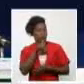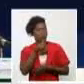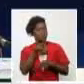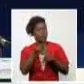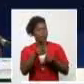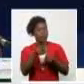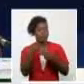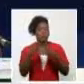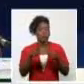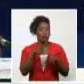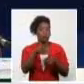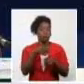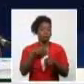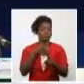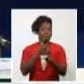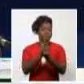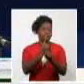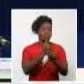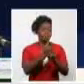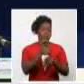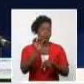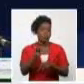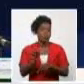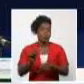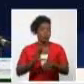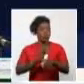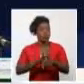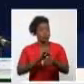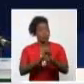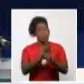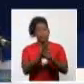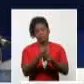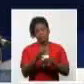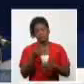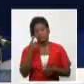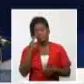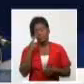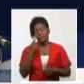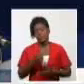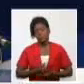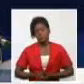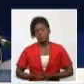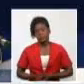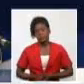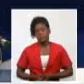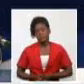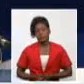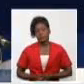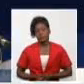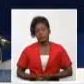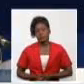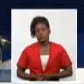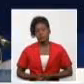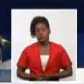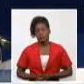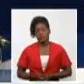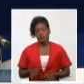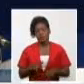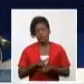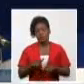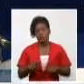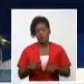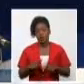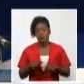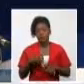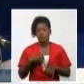who present no symptom of the disease. These people are hospitalized because they are a contact of a